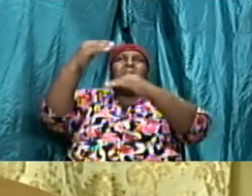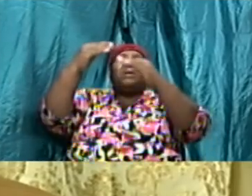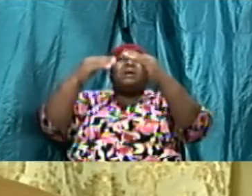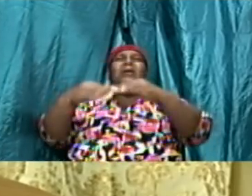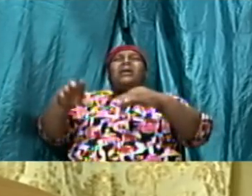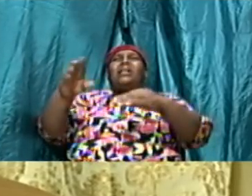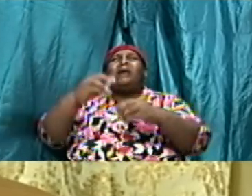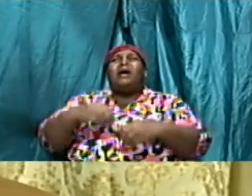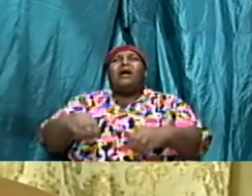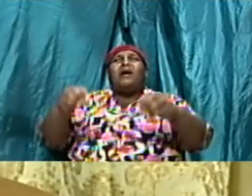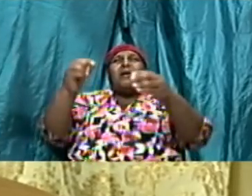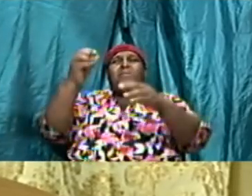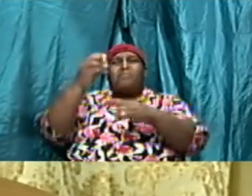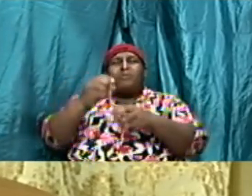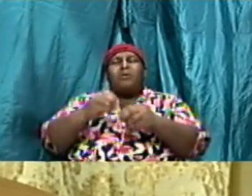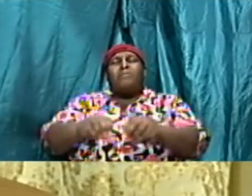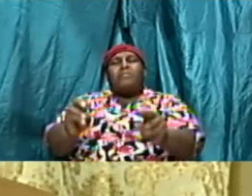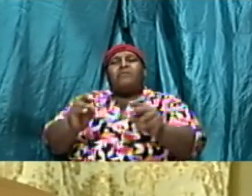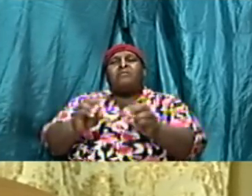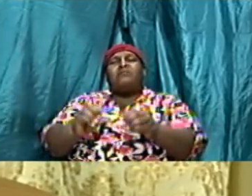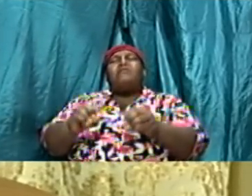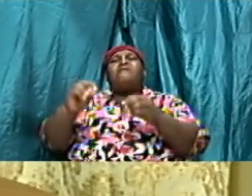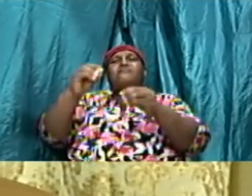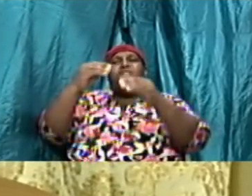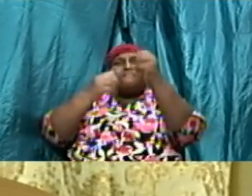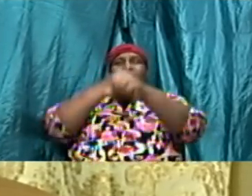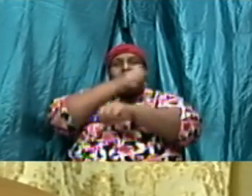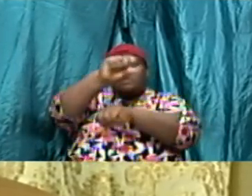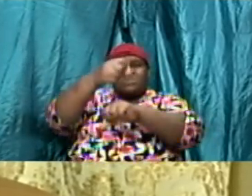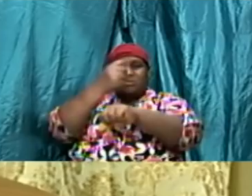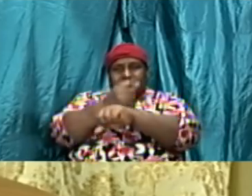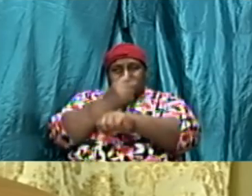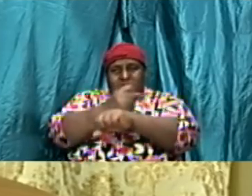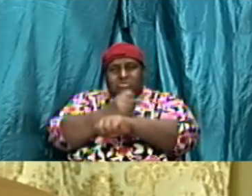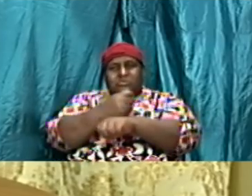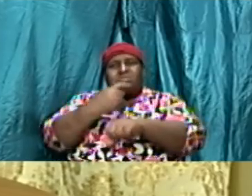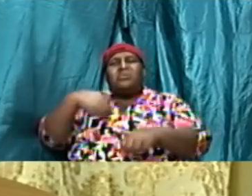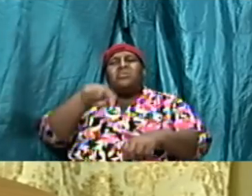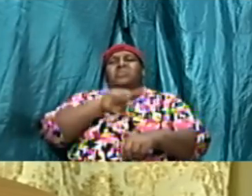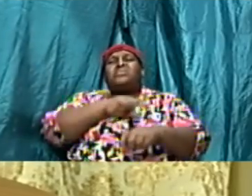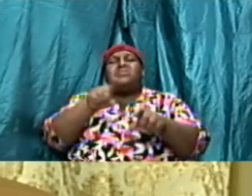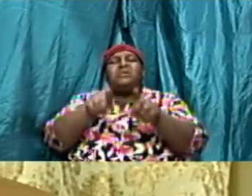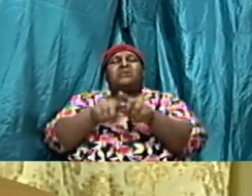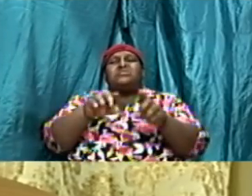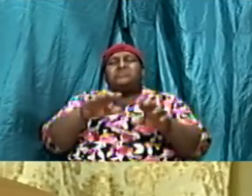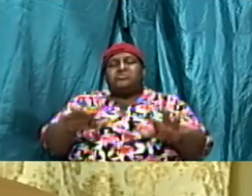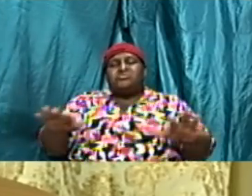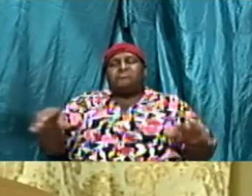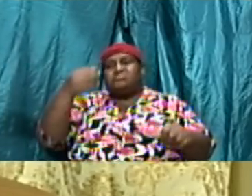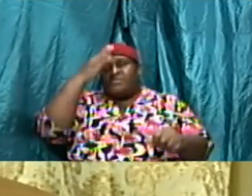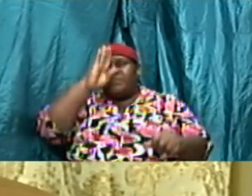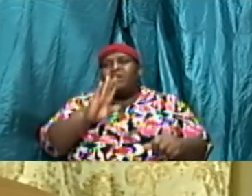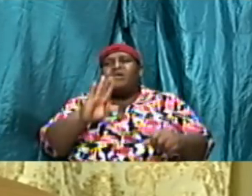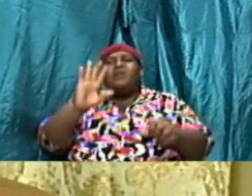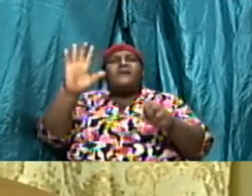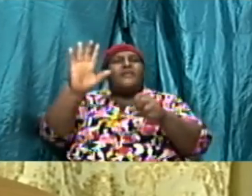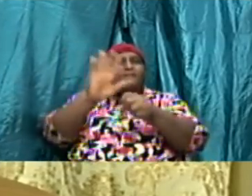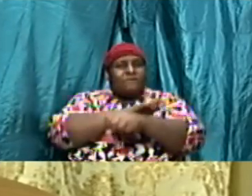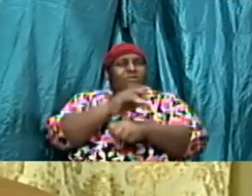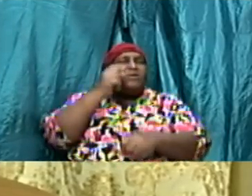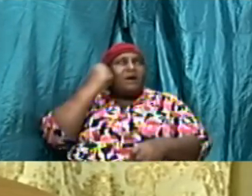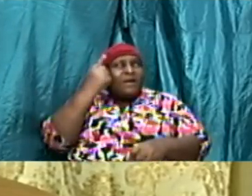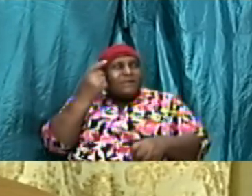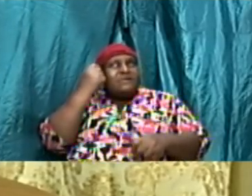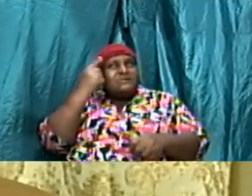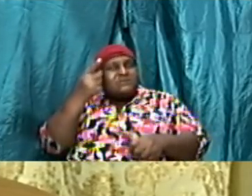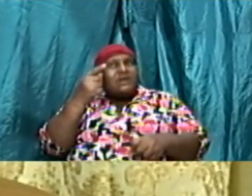subject area so that we as children of God can be fully equipped and understand the work that Jesus accomplished